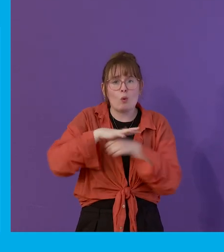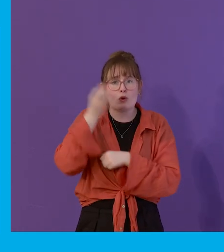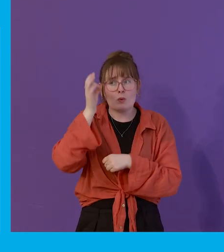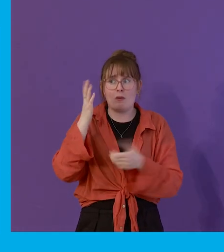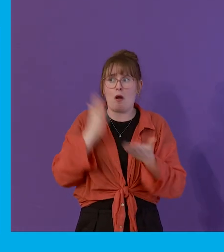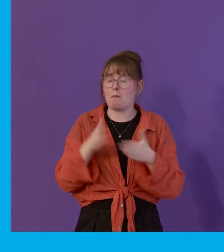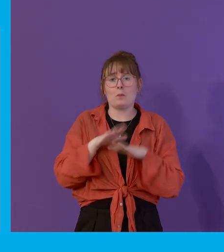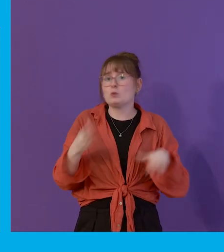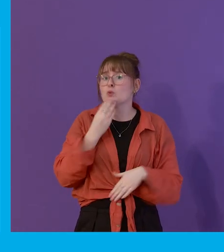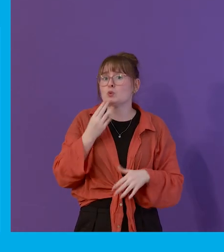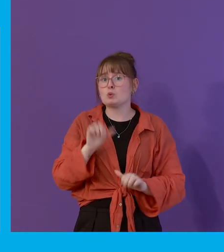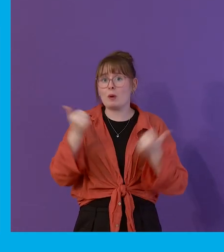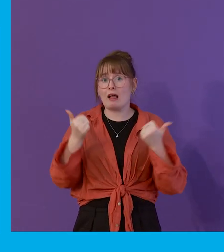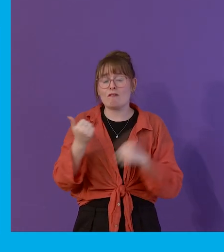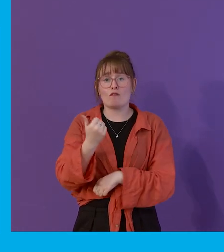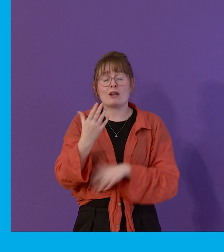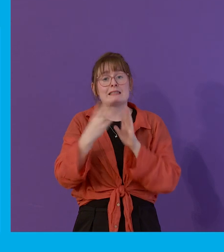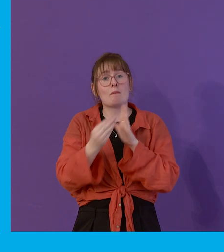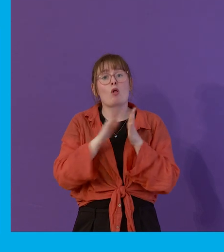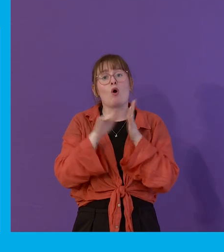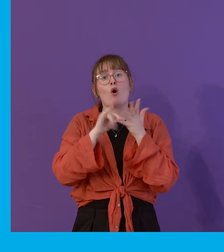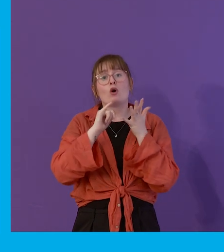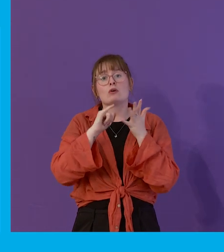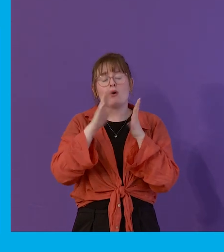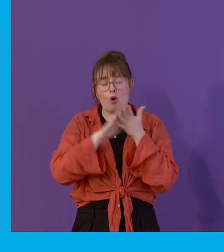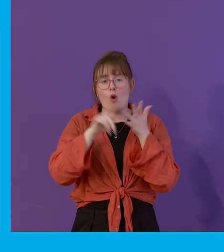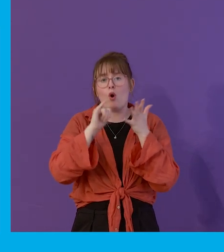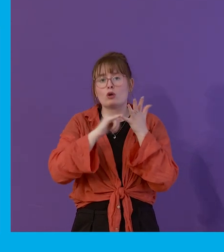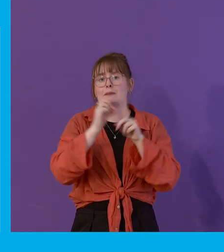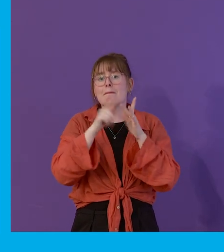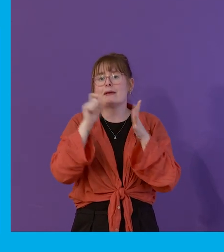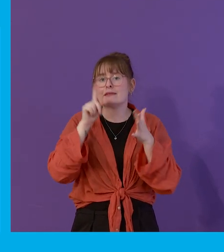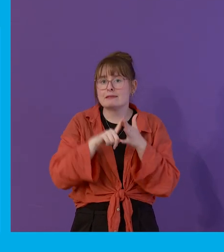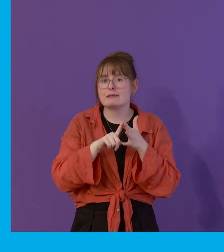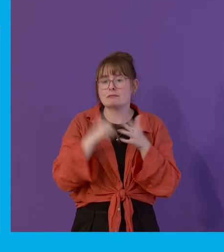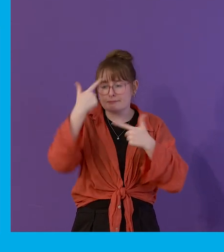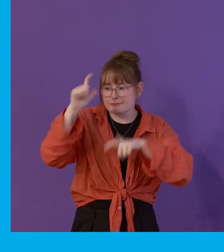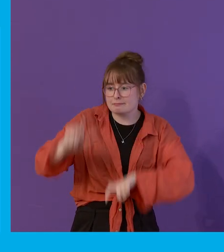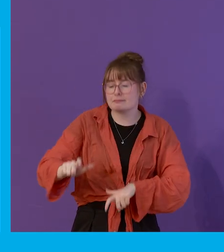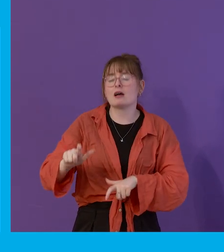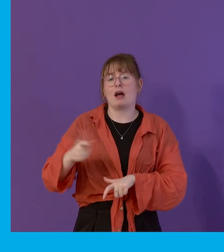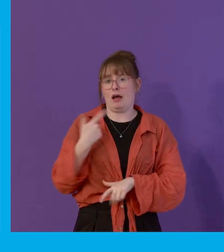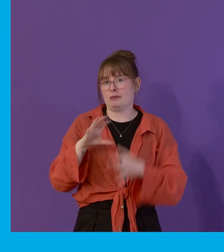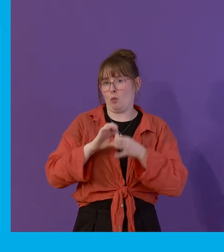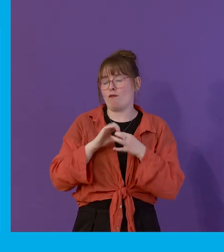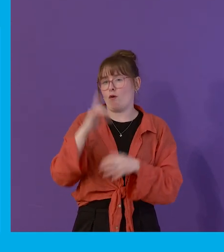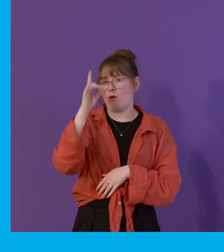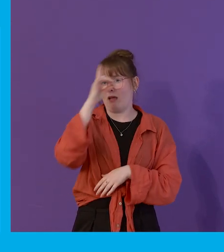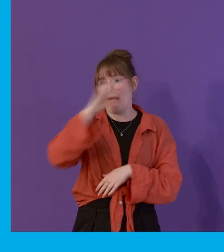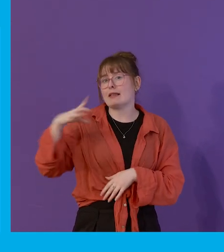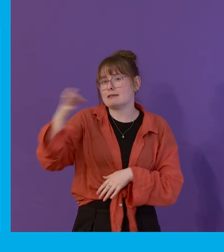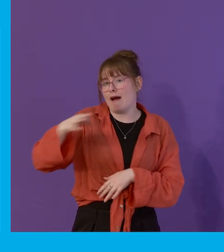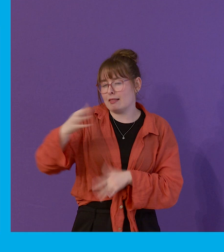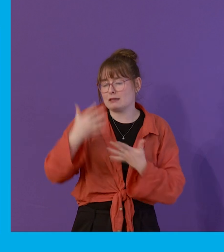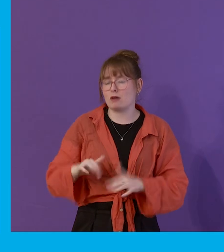don't invest in. Things like hospices, for example. I'm doing some work with, I live in the Highlands now, we're doing some work with Kenny Steele at the Highland Hospice.